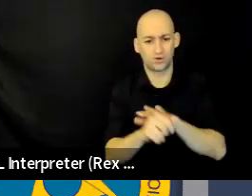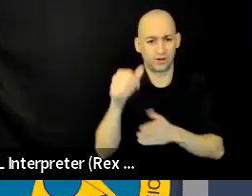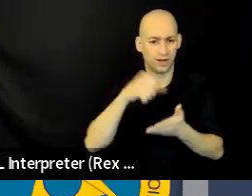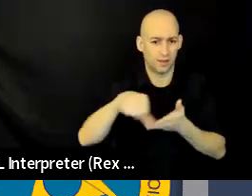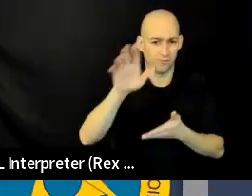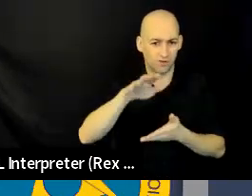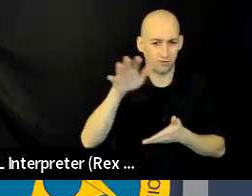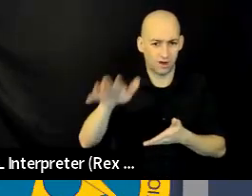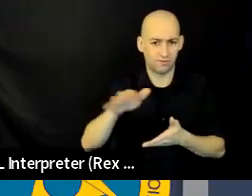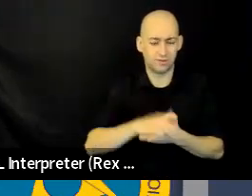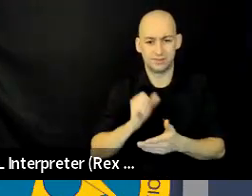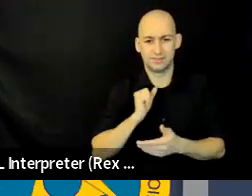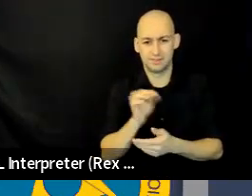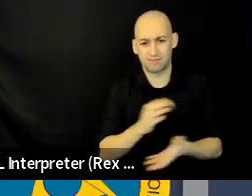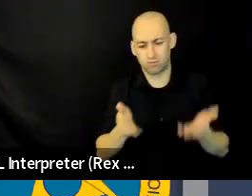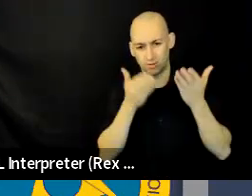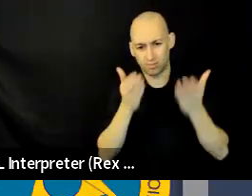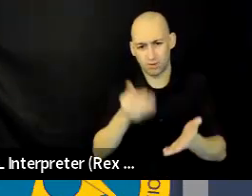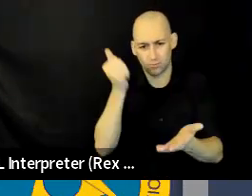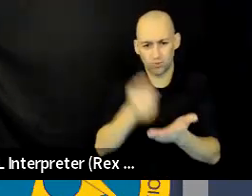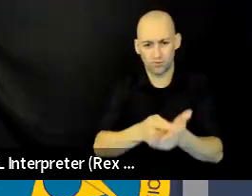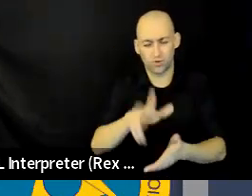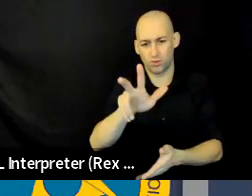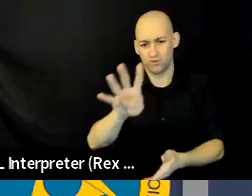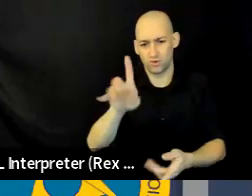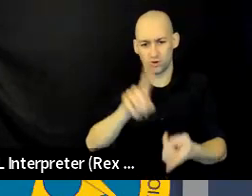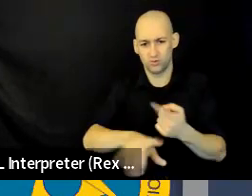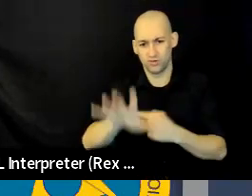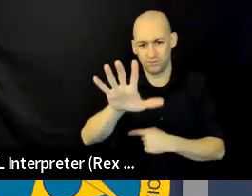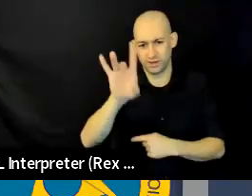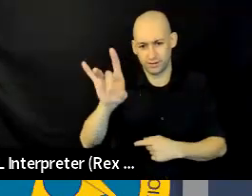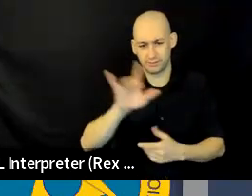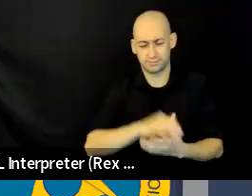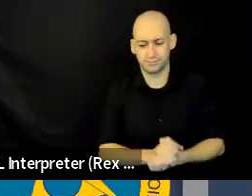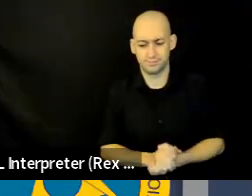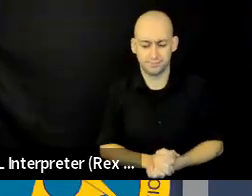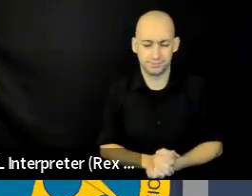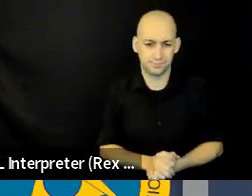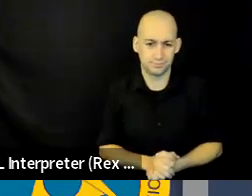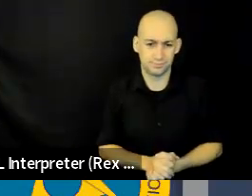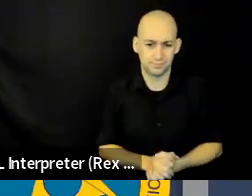Staff recommends your approval of tabs 34 through 58.